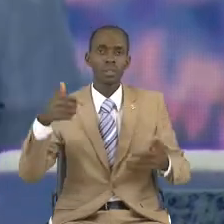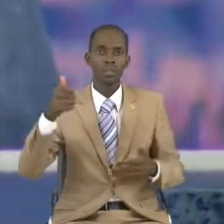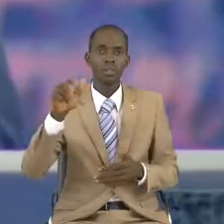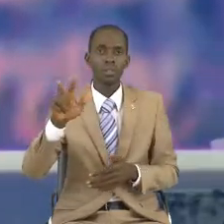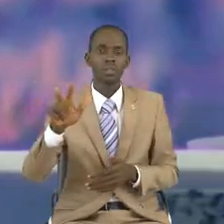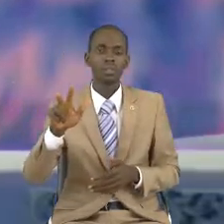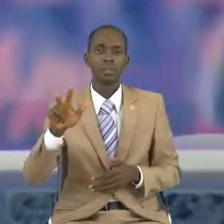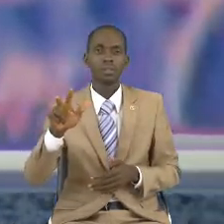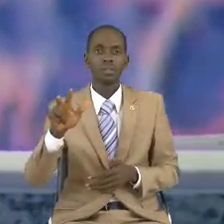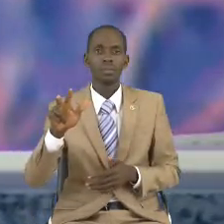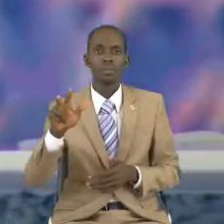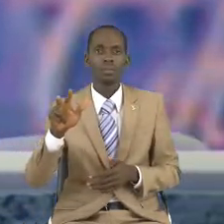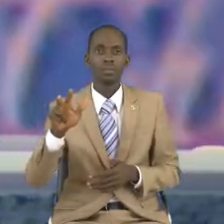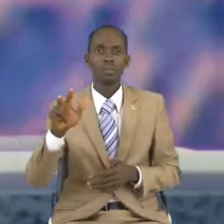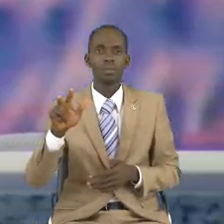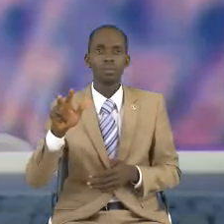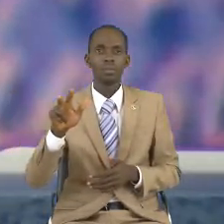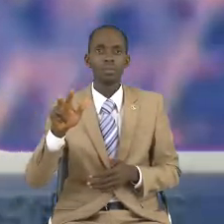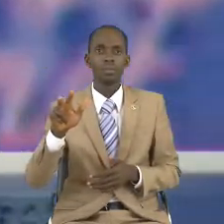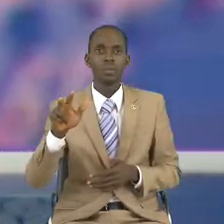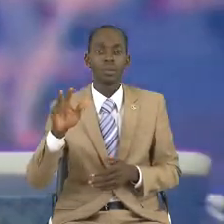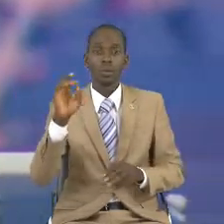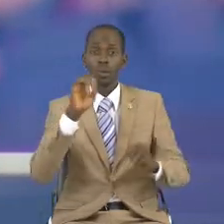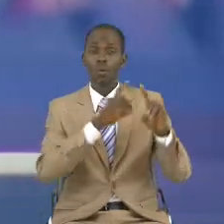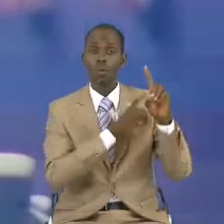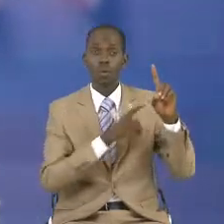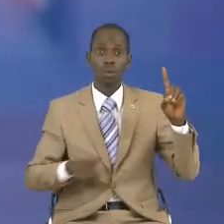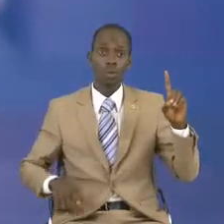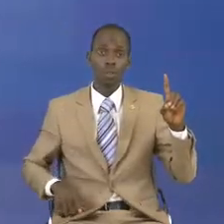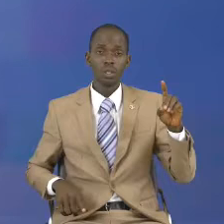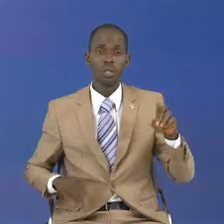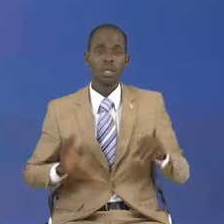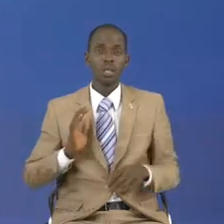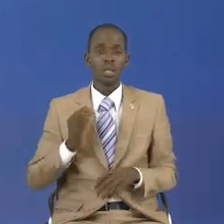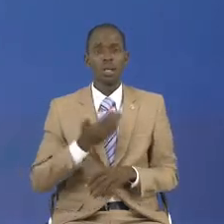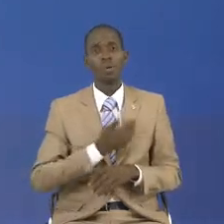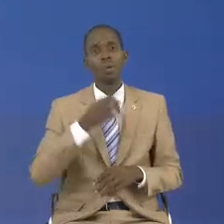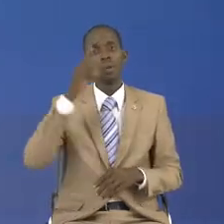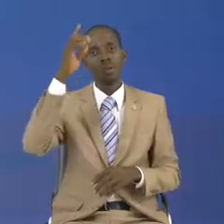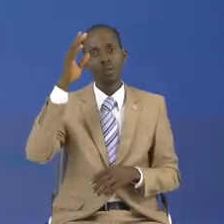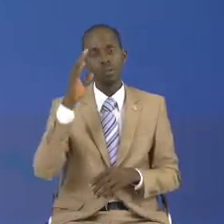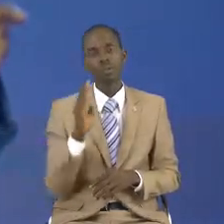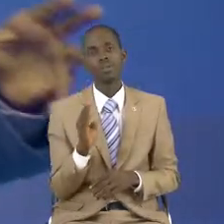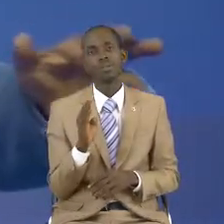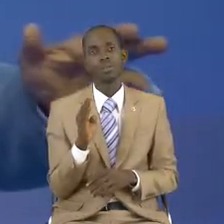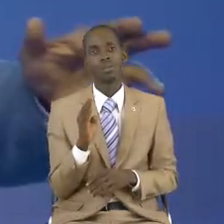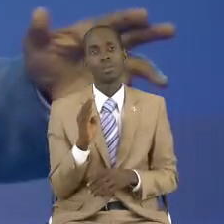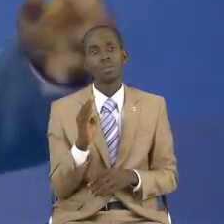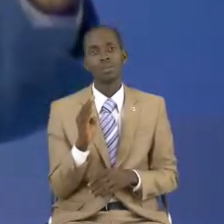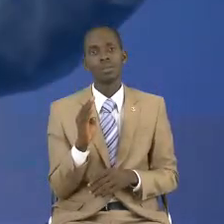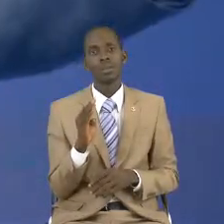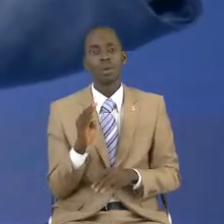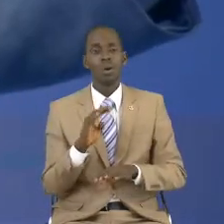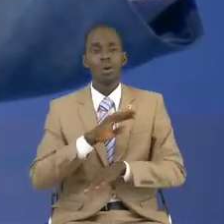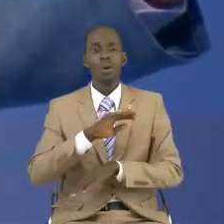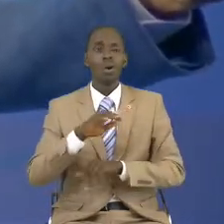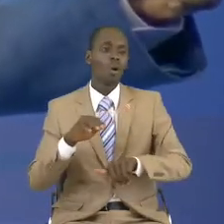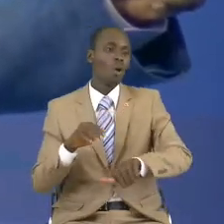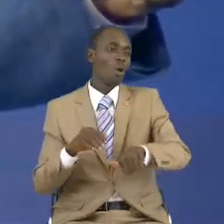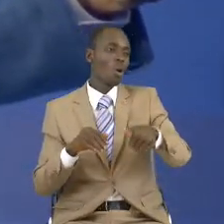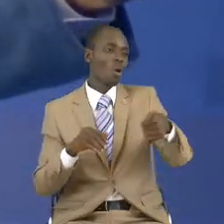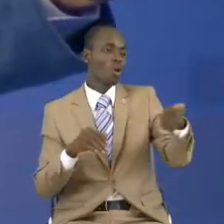13 o lord our god all the lords beside